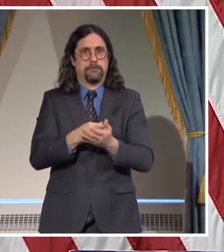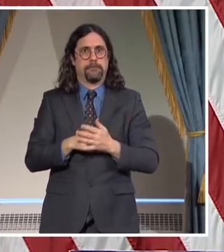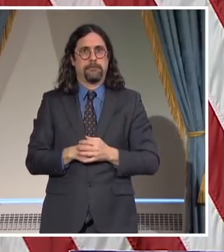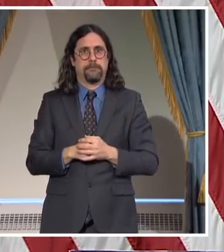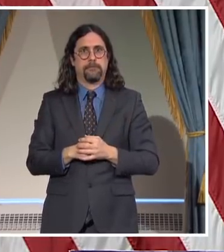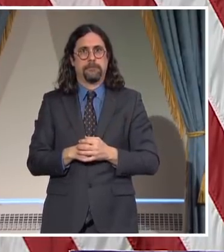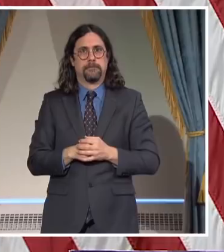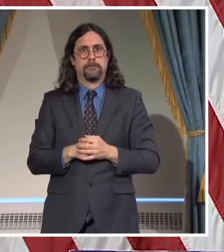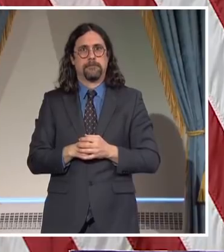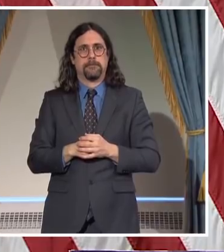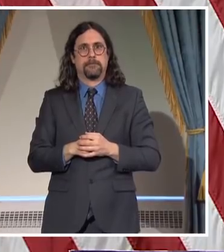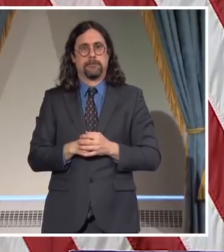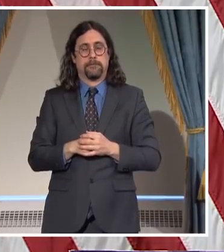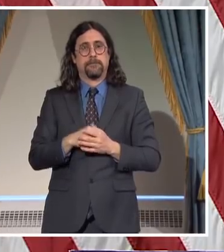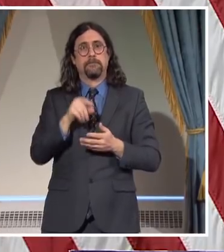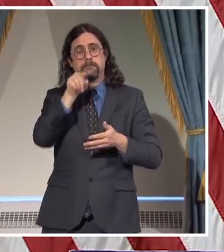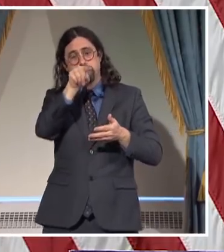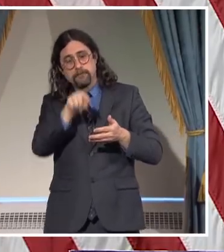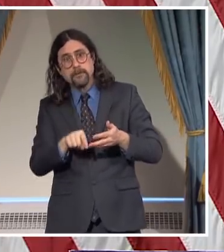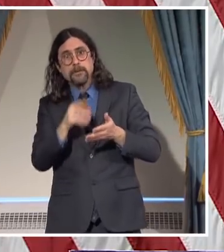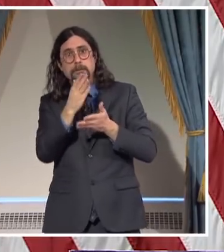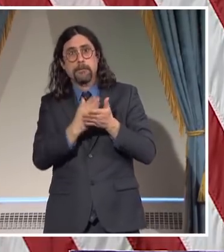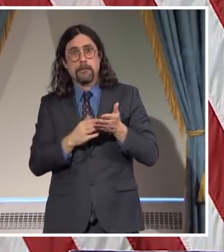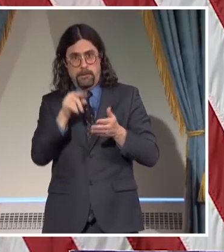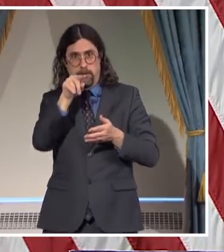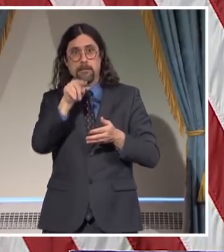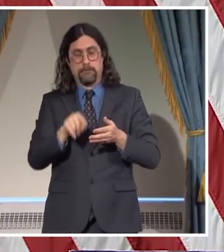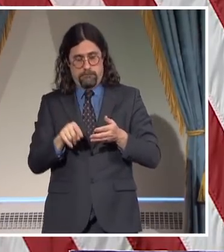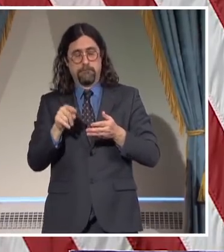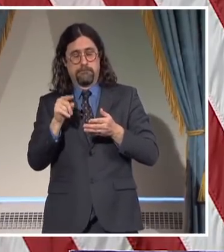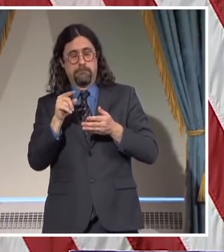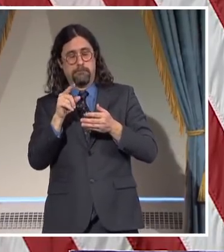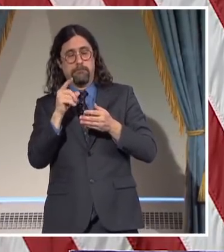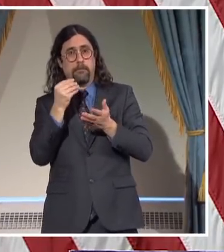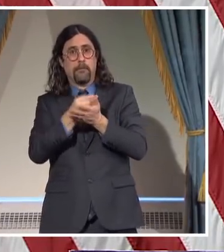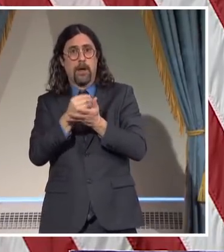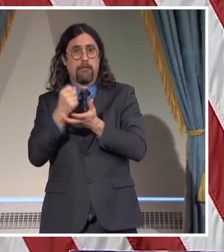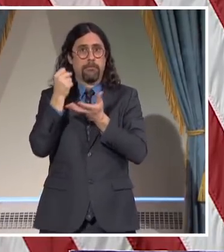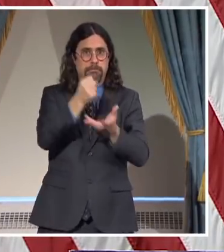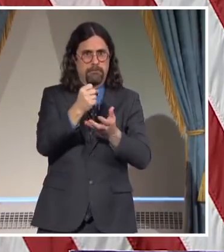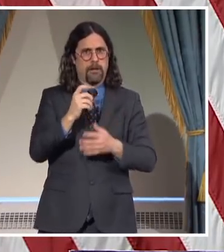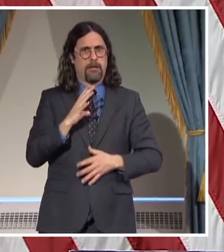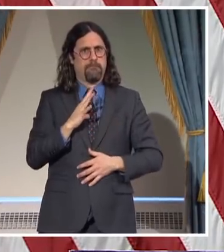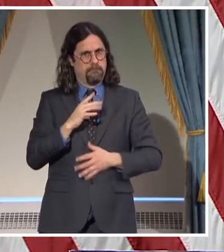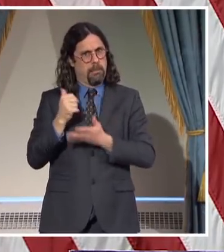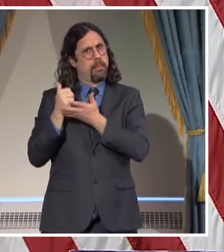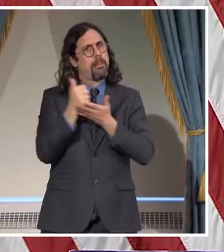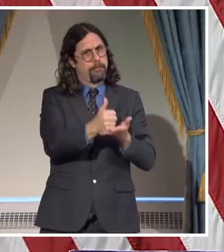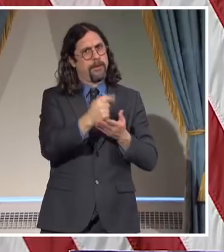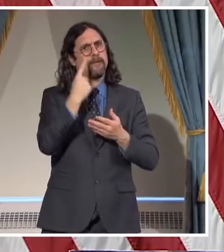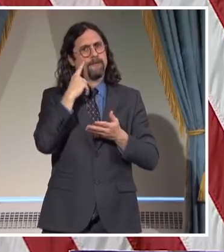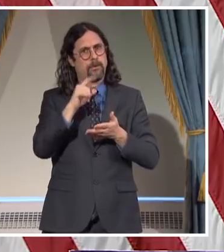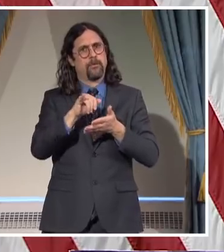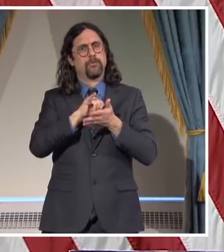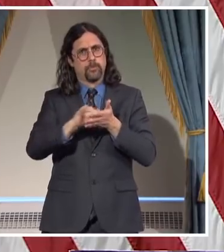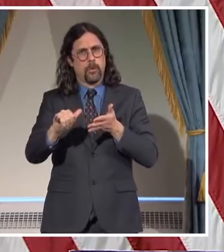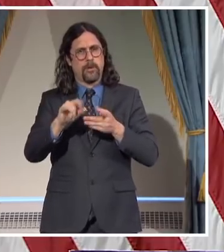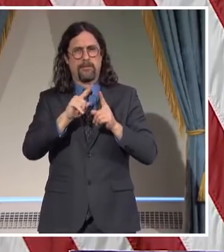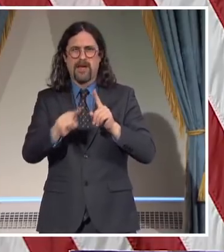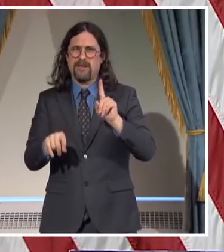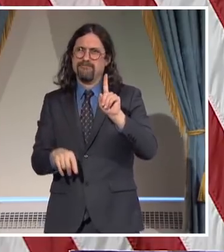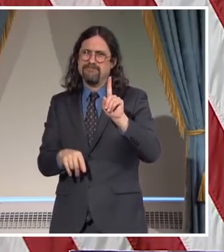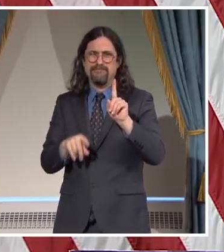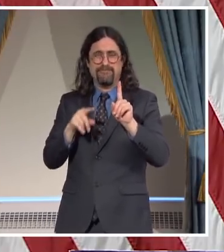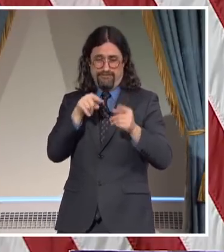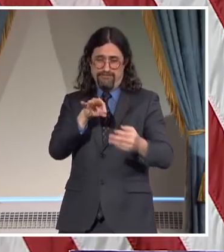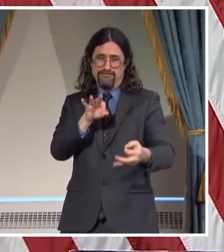York City, and some of the things that went right. But I gotta first honestly talk about the thing that didn't go right and what has to be done to